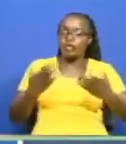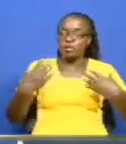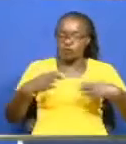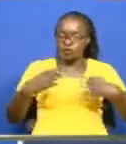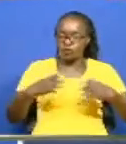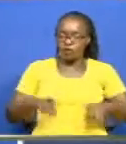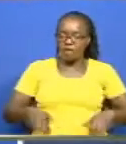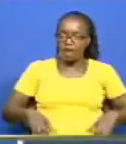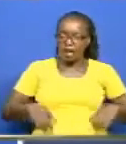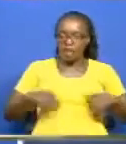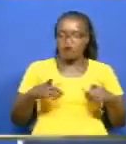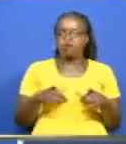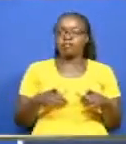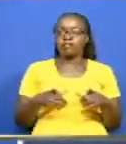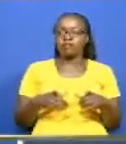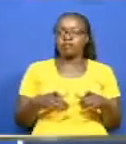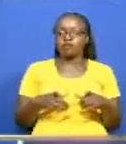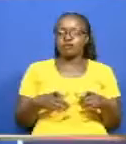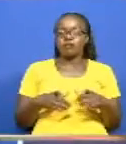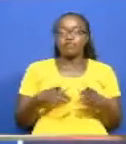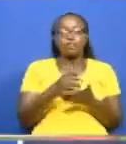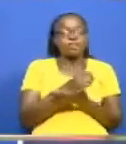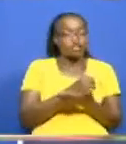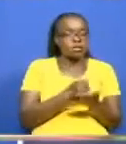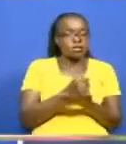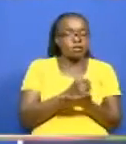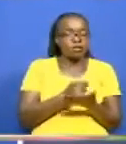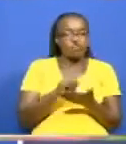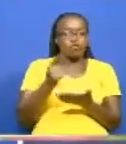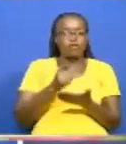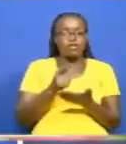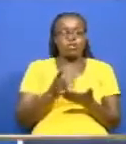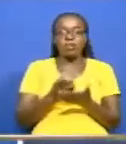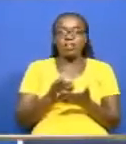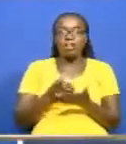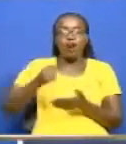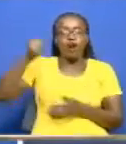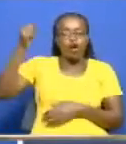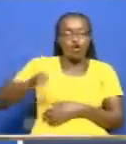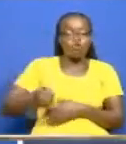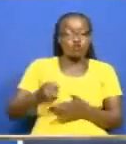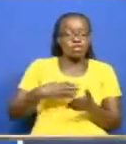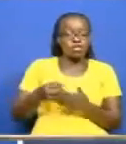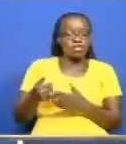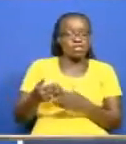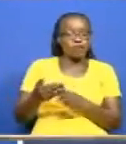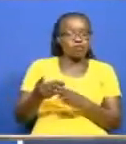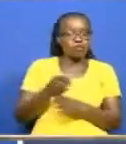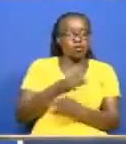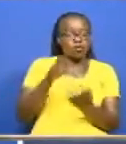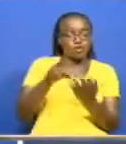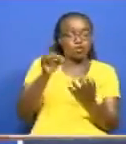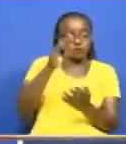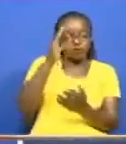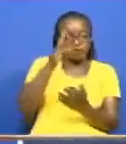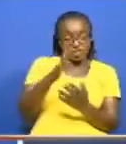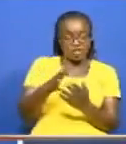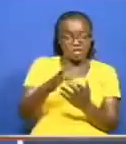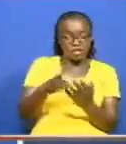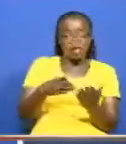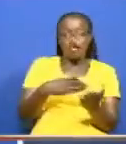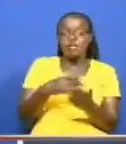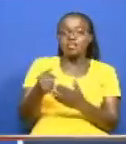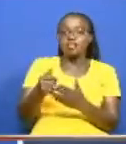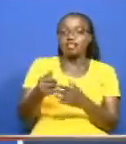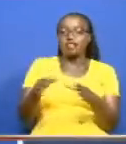farmers. The bill demands coffee to be first subjected to the auction sales before the option of direct sale is taken. Munya says